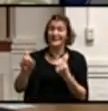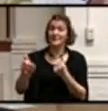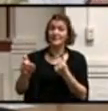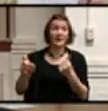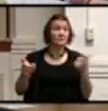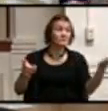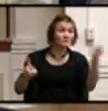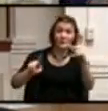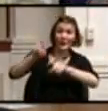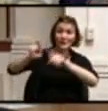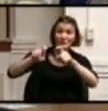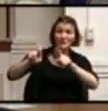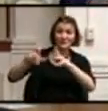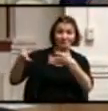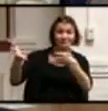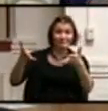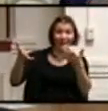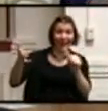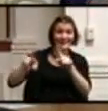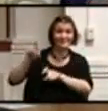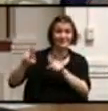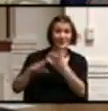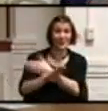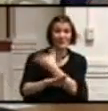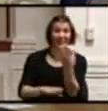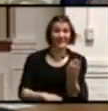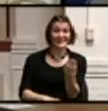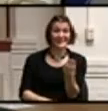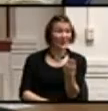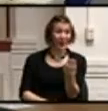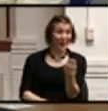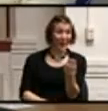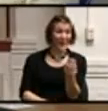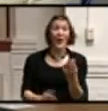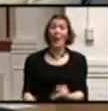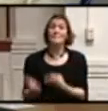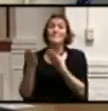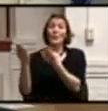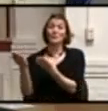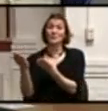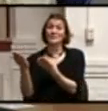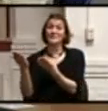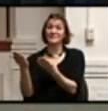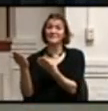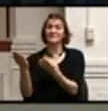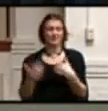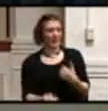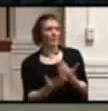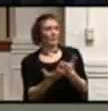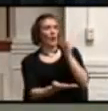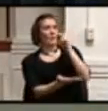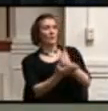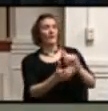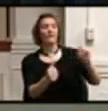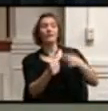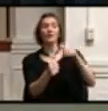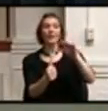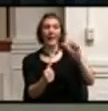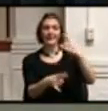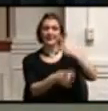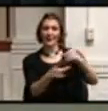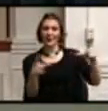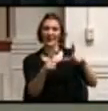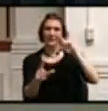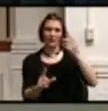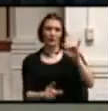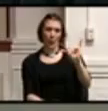Any questions from anybody on the board or anybody who's in attendance? So I guess we're ready for a motion. To approve a first-class liquor license for